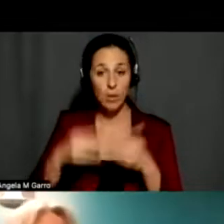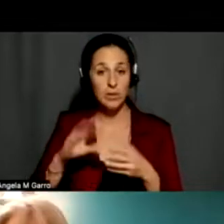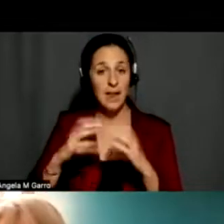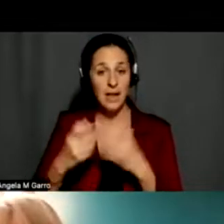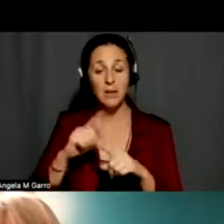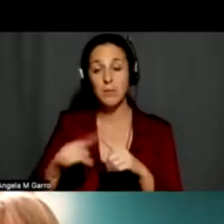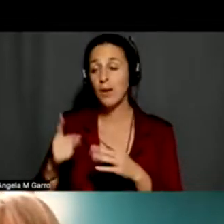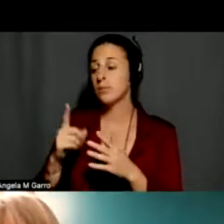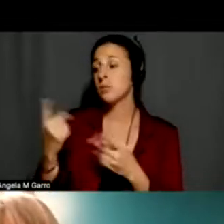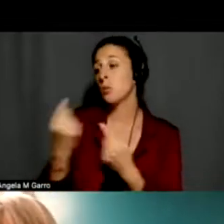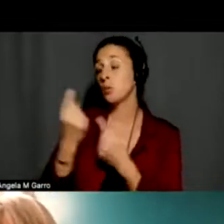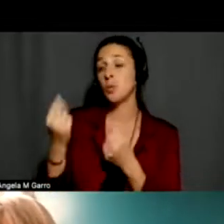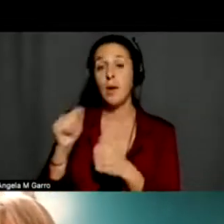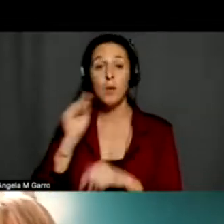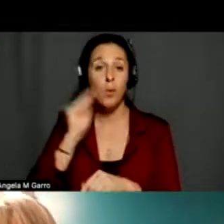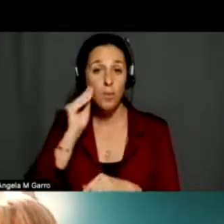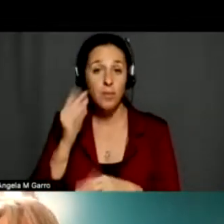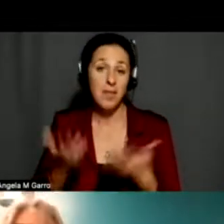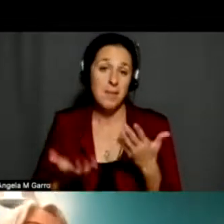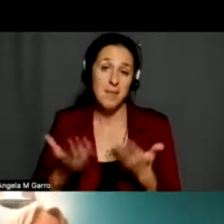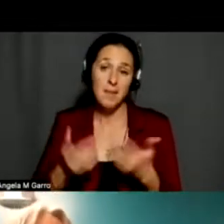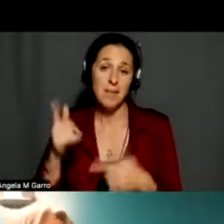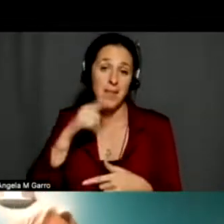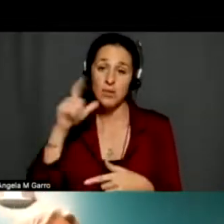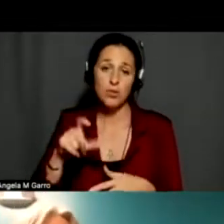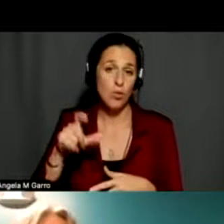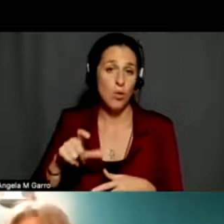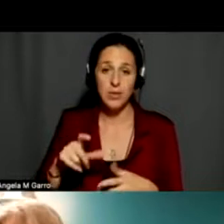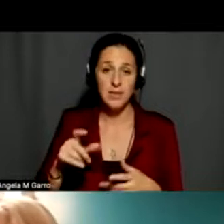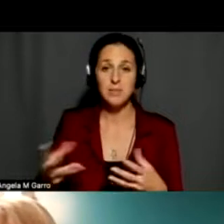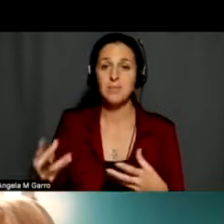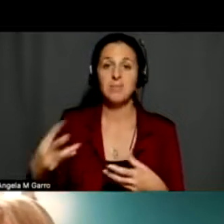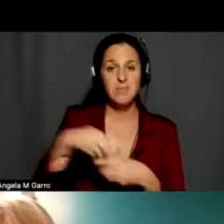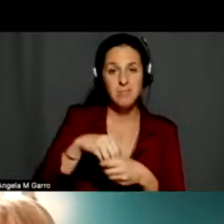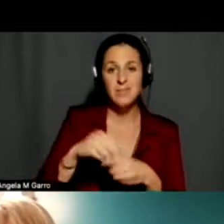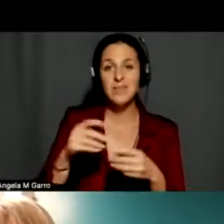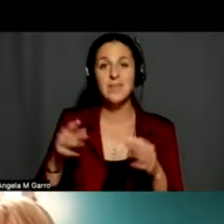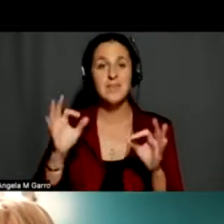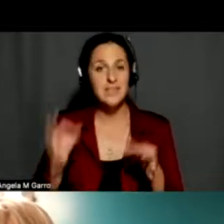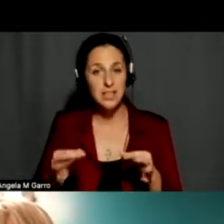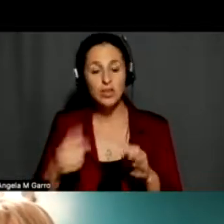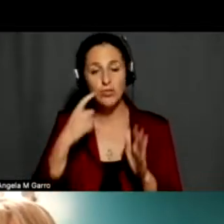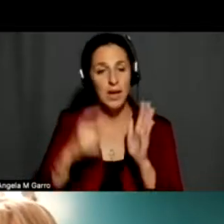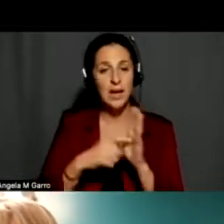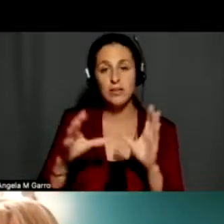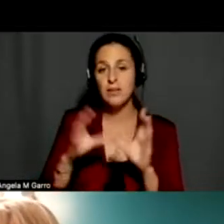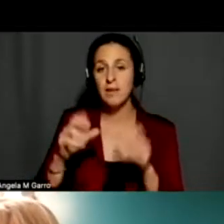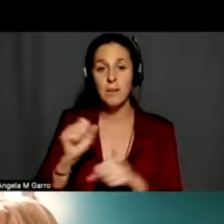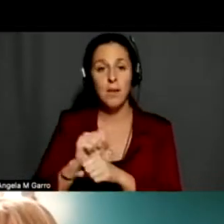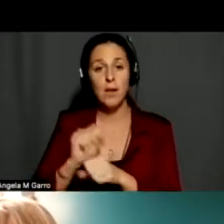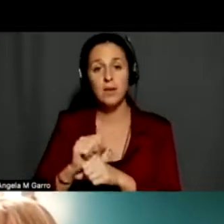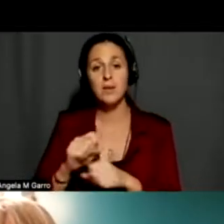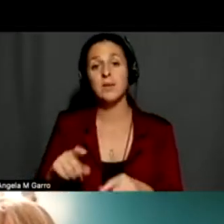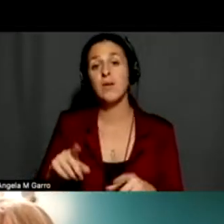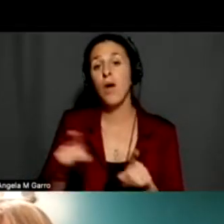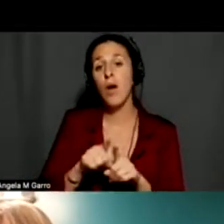do at home, then perhaps they don't belong in a resolution recognizing certificated employees. Orton Gillingham is also